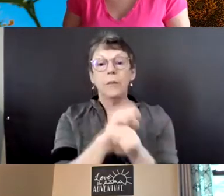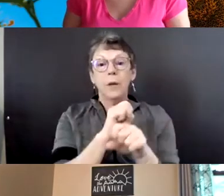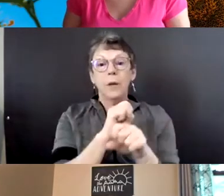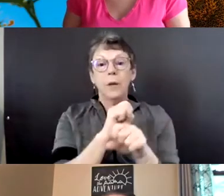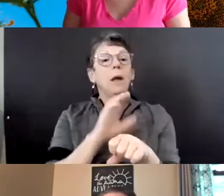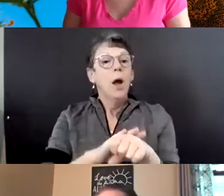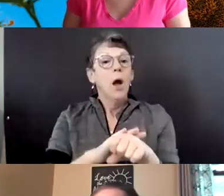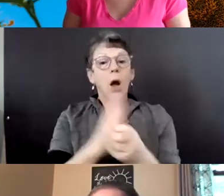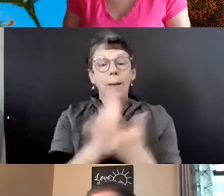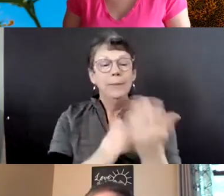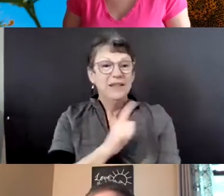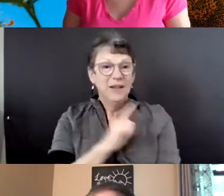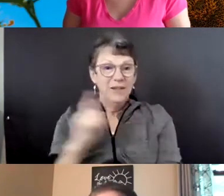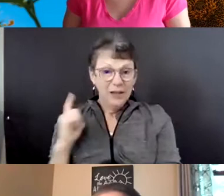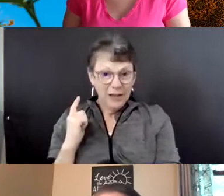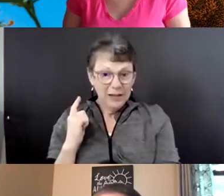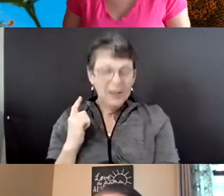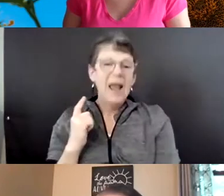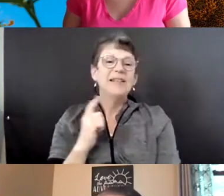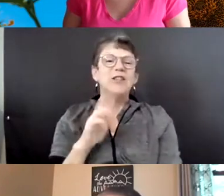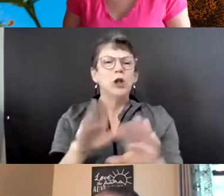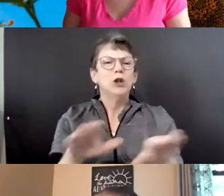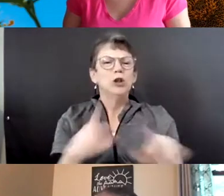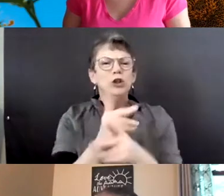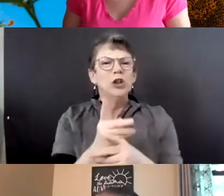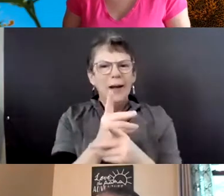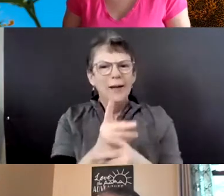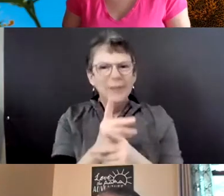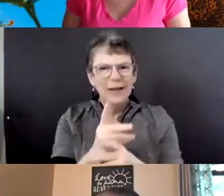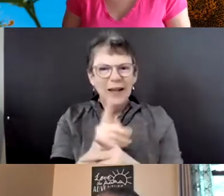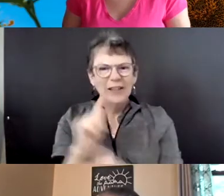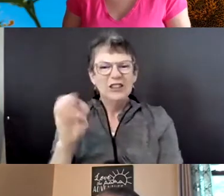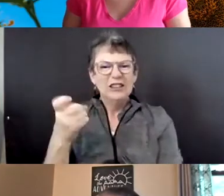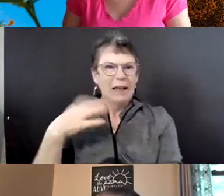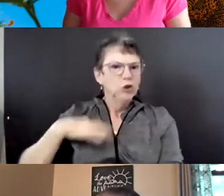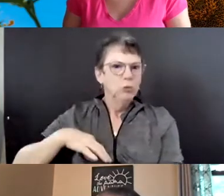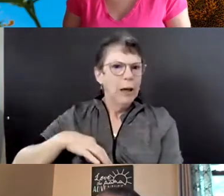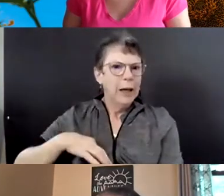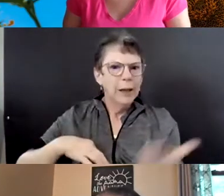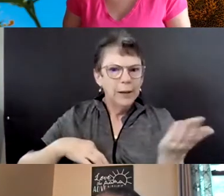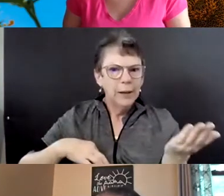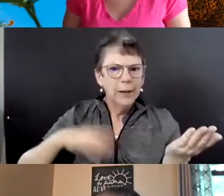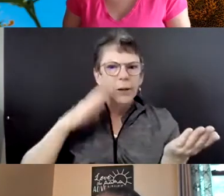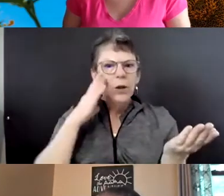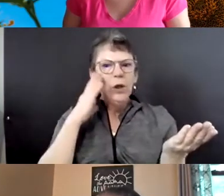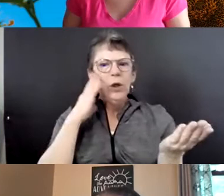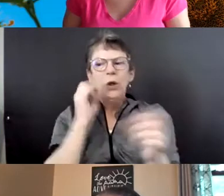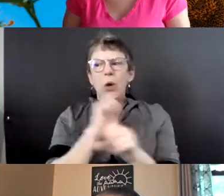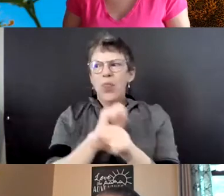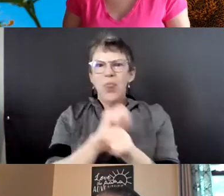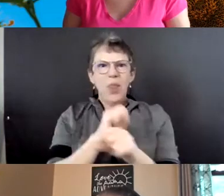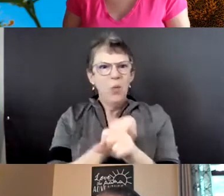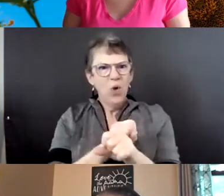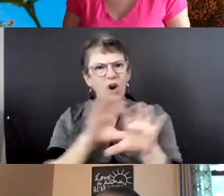for childcare tax credits for employers, kind of helping, workforce is a huge issue. One of